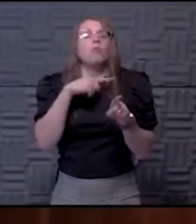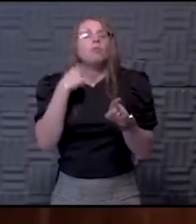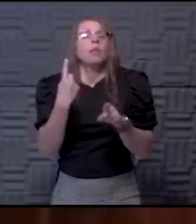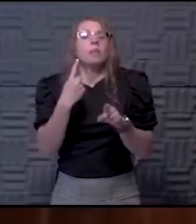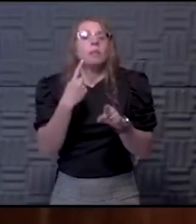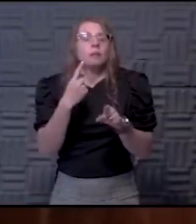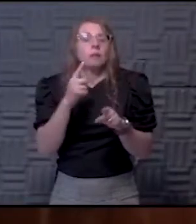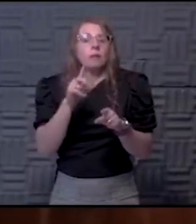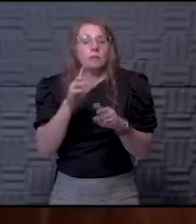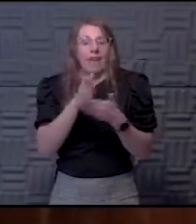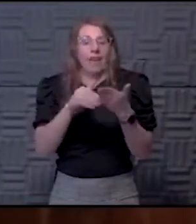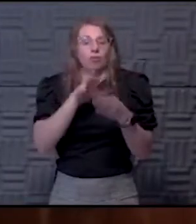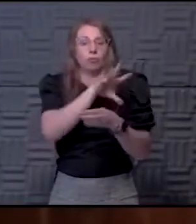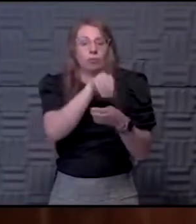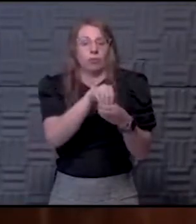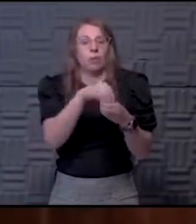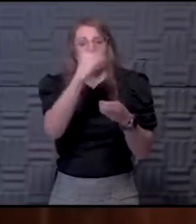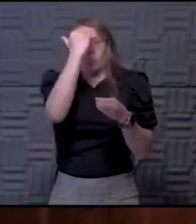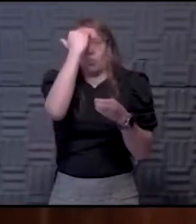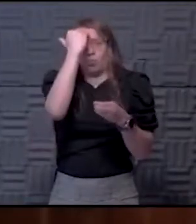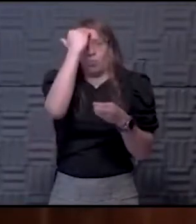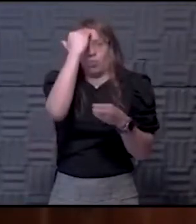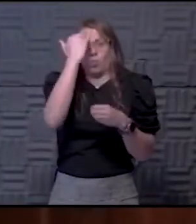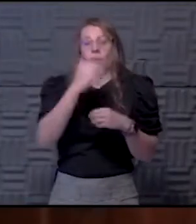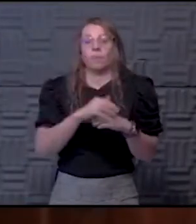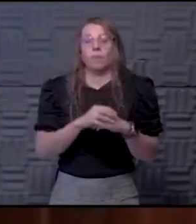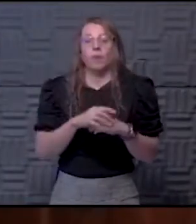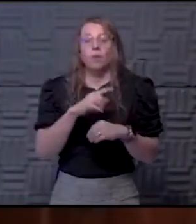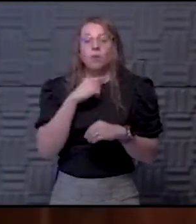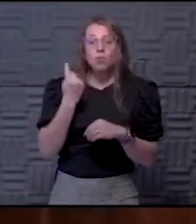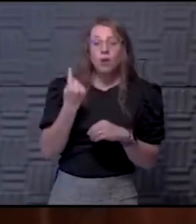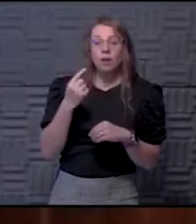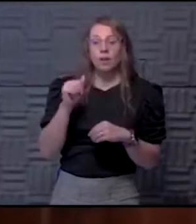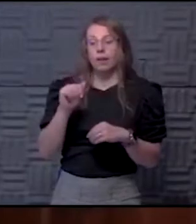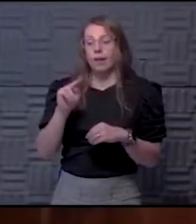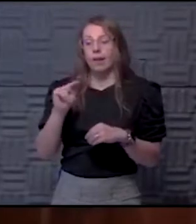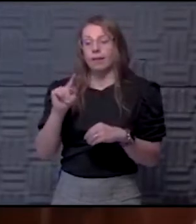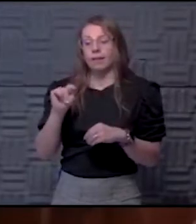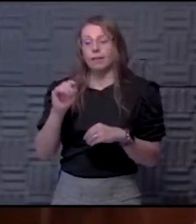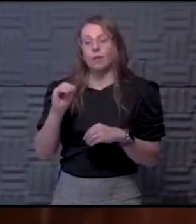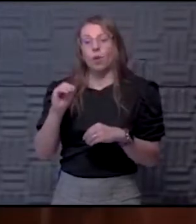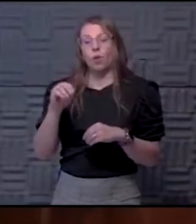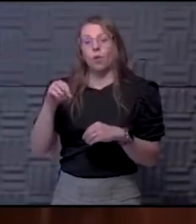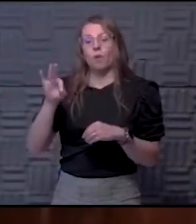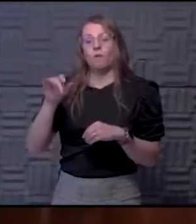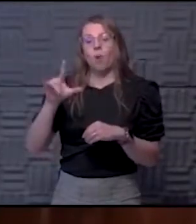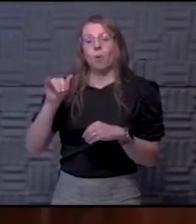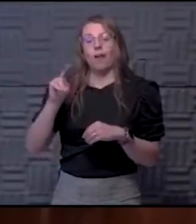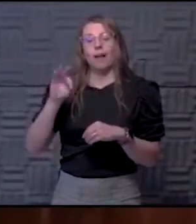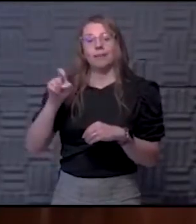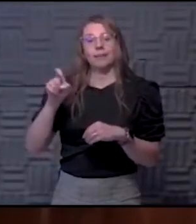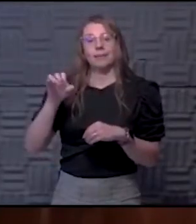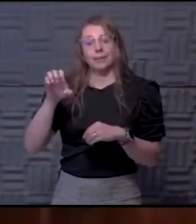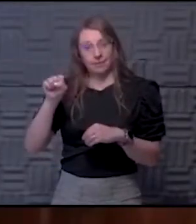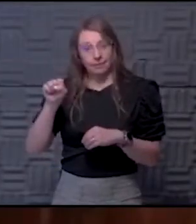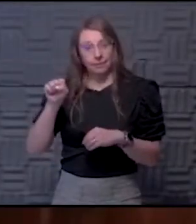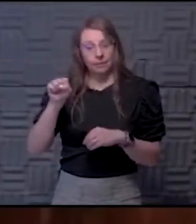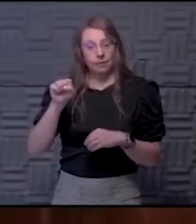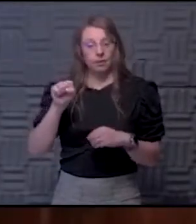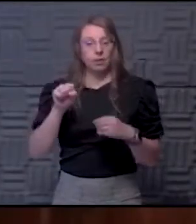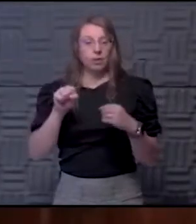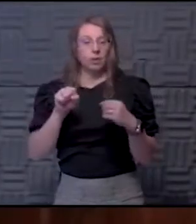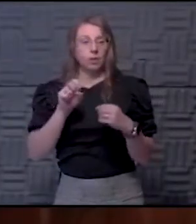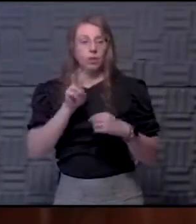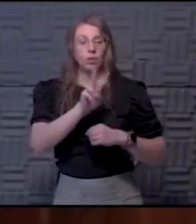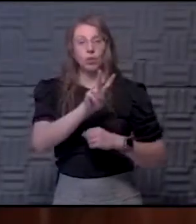could be aware of it, the risk of anaphylaxis. We're talking about 2 to 4 per million,